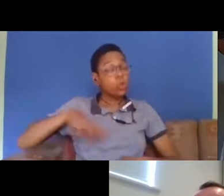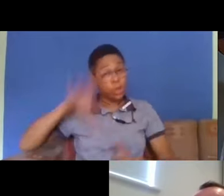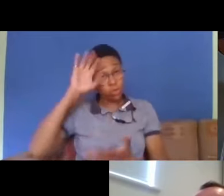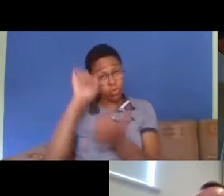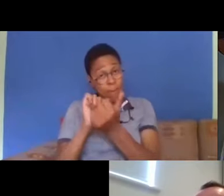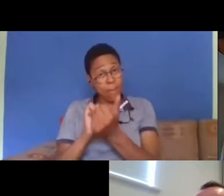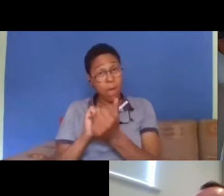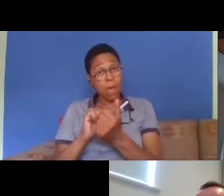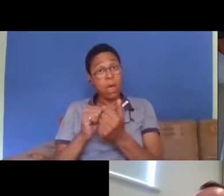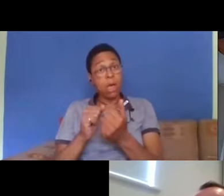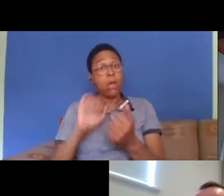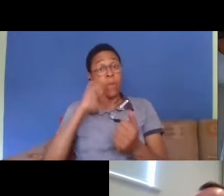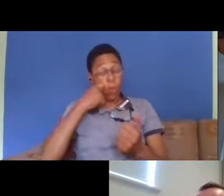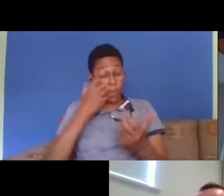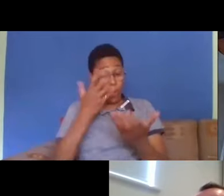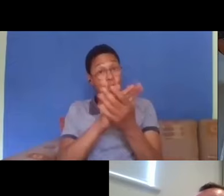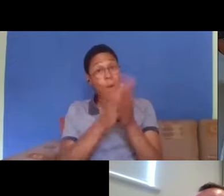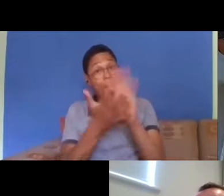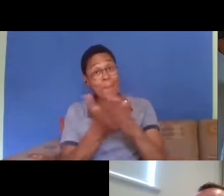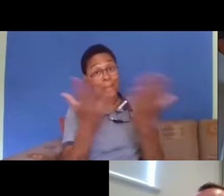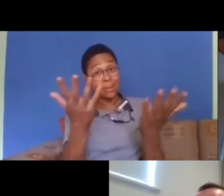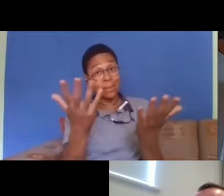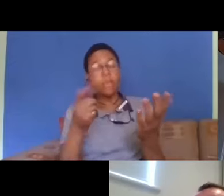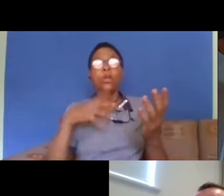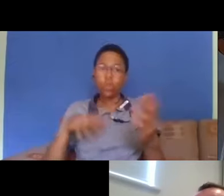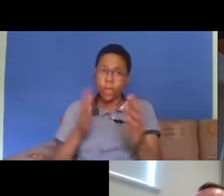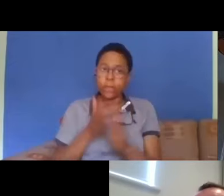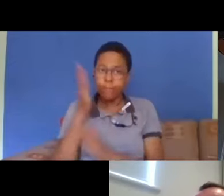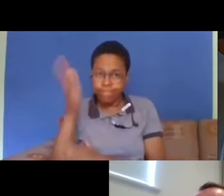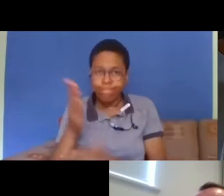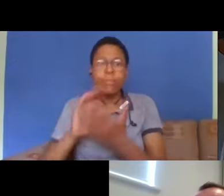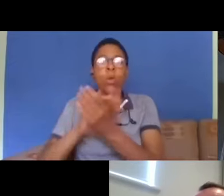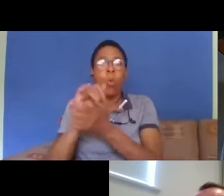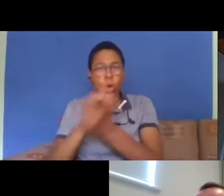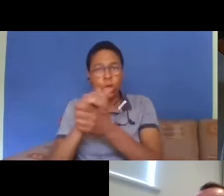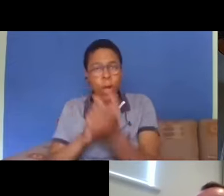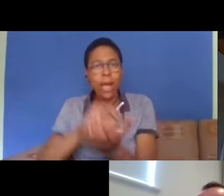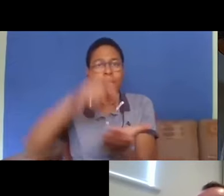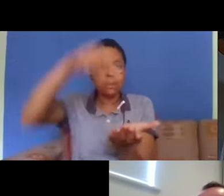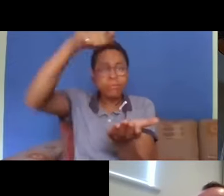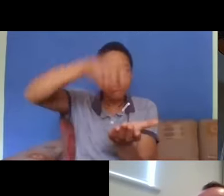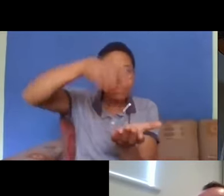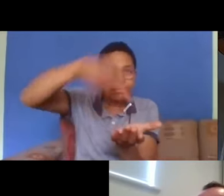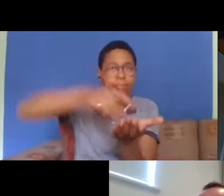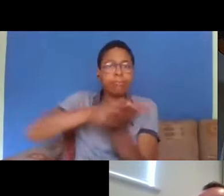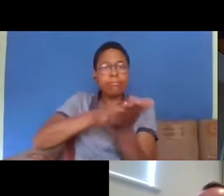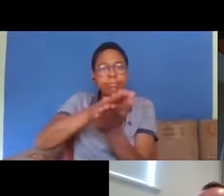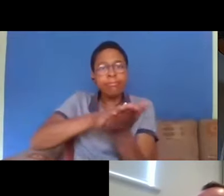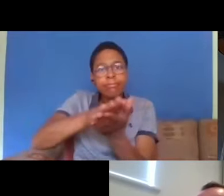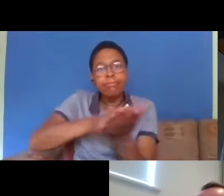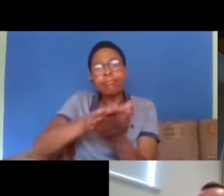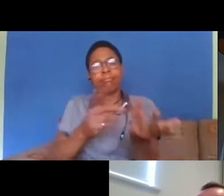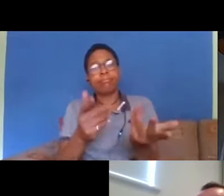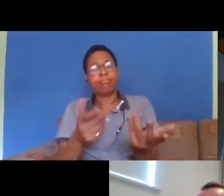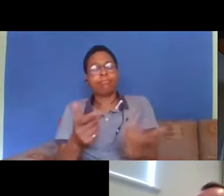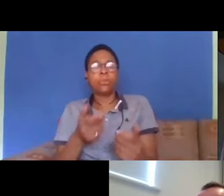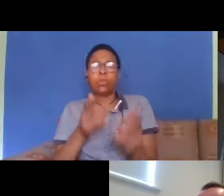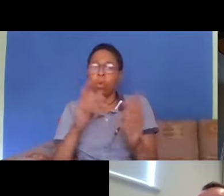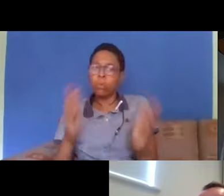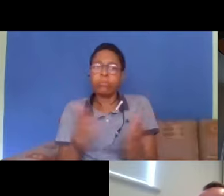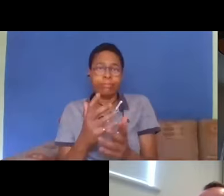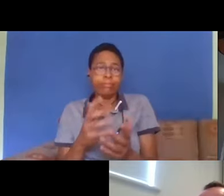hands, and you need to again obviously sanitize yourself before you leave in that space. And it's that recognition as well.